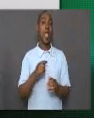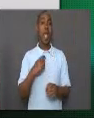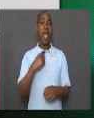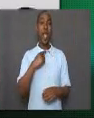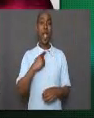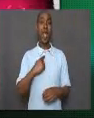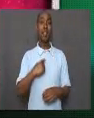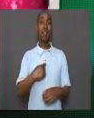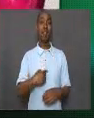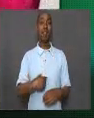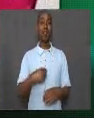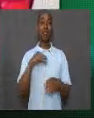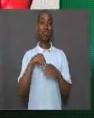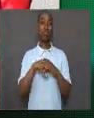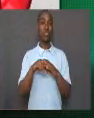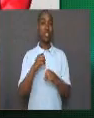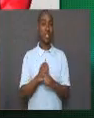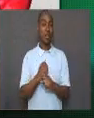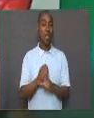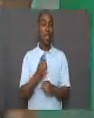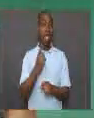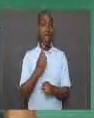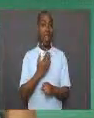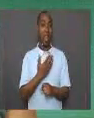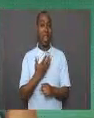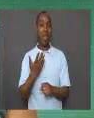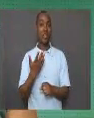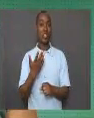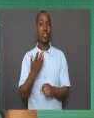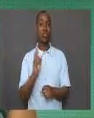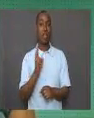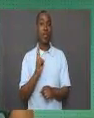they catalyze certain reactions.